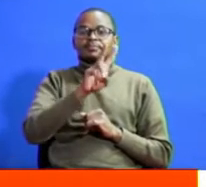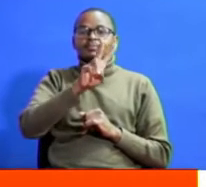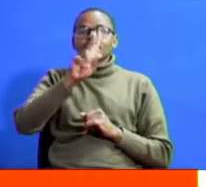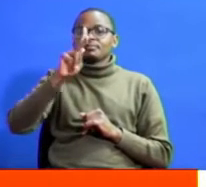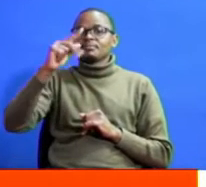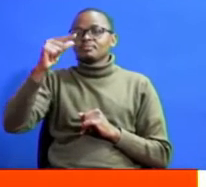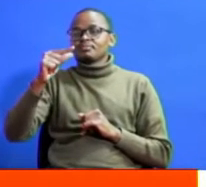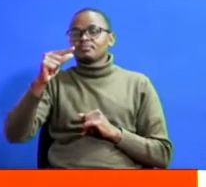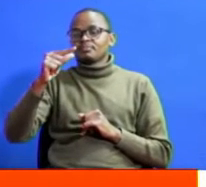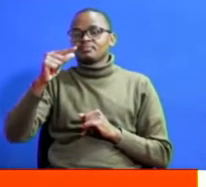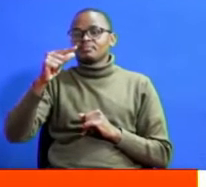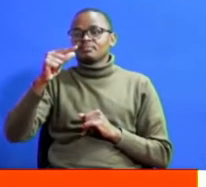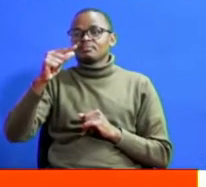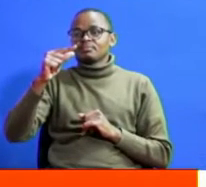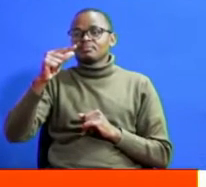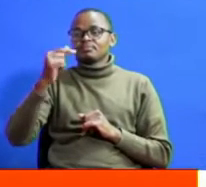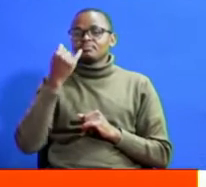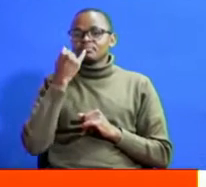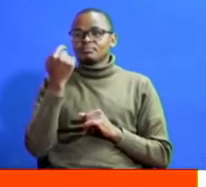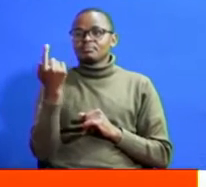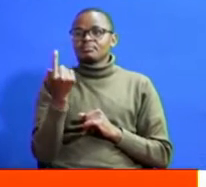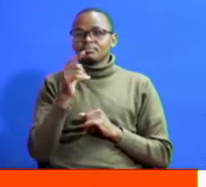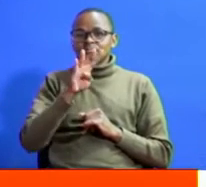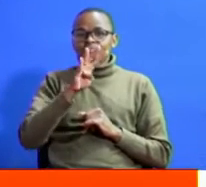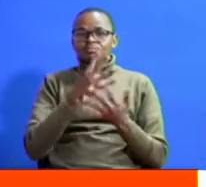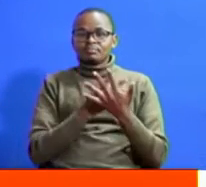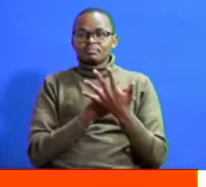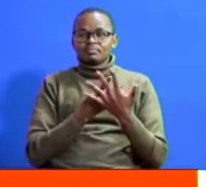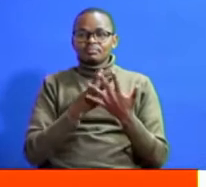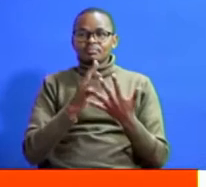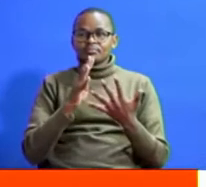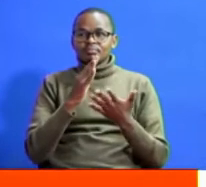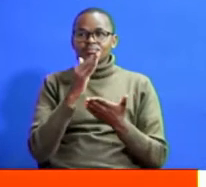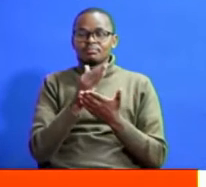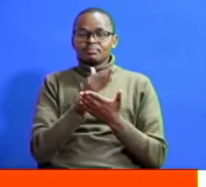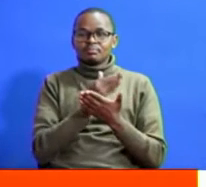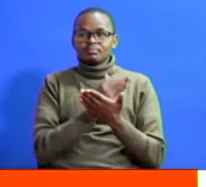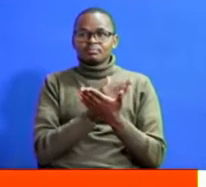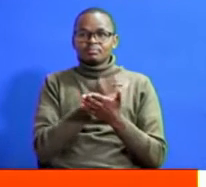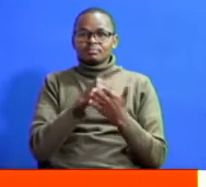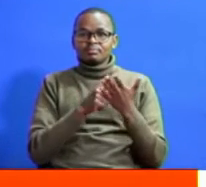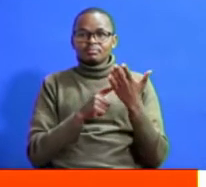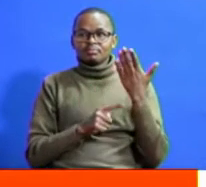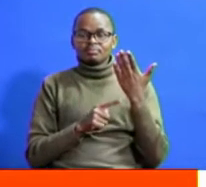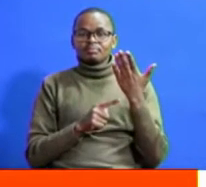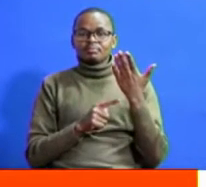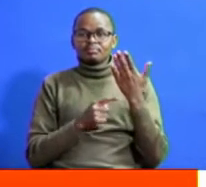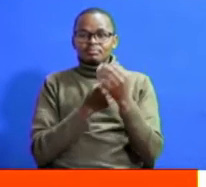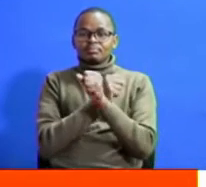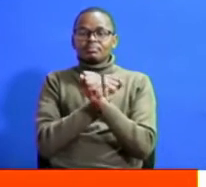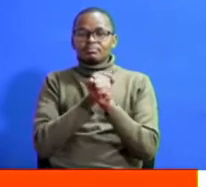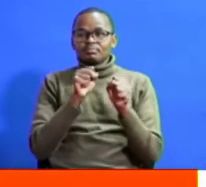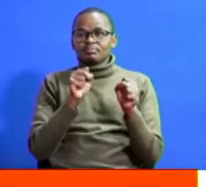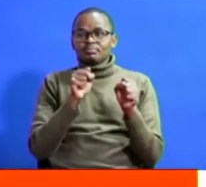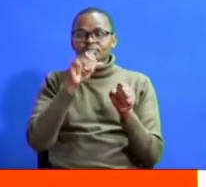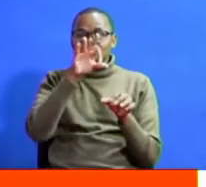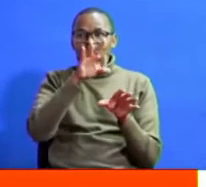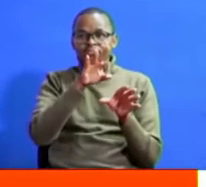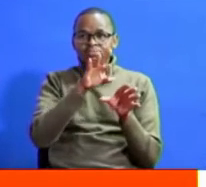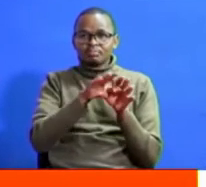mm-hmm. 200 is only a 4-week subsidy program. Mm-hmm. What our president-elect to